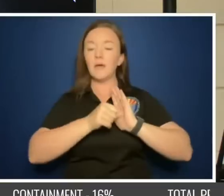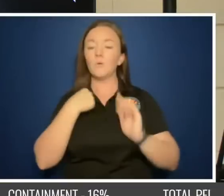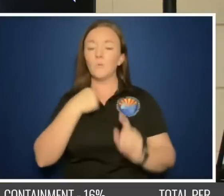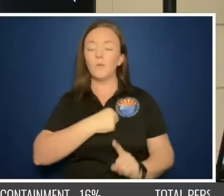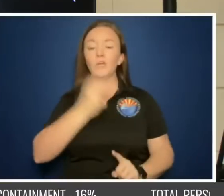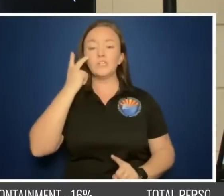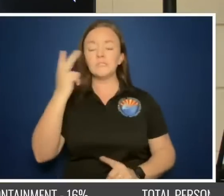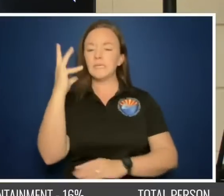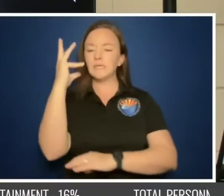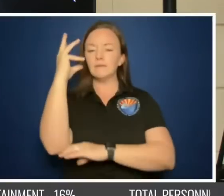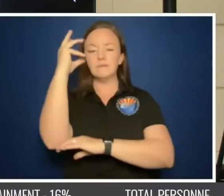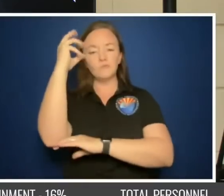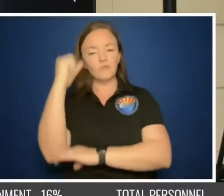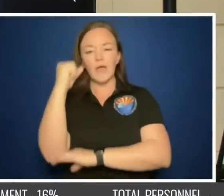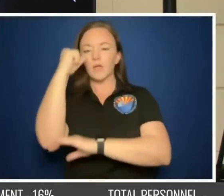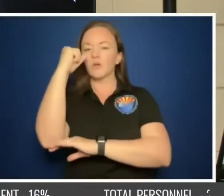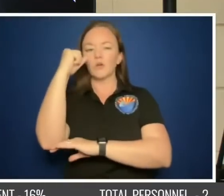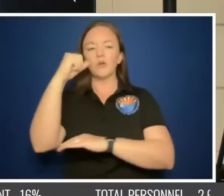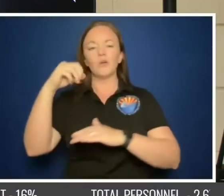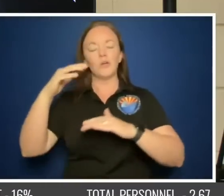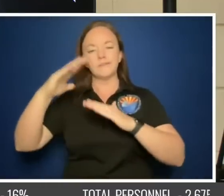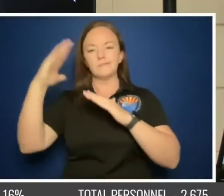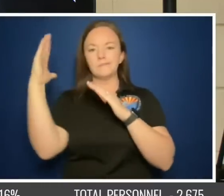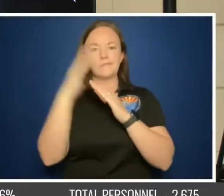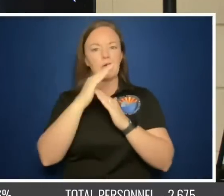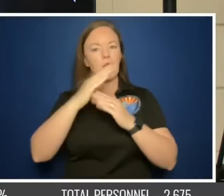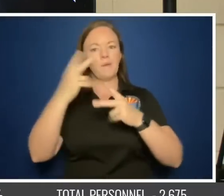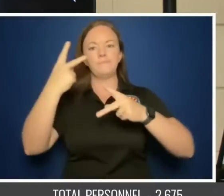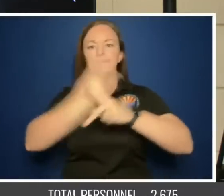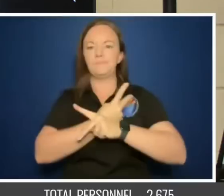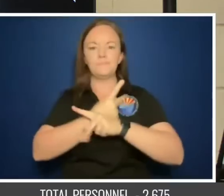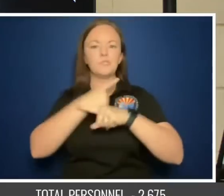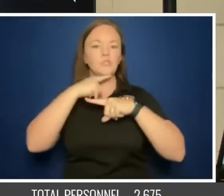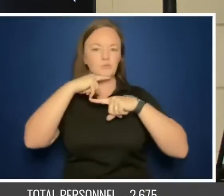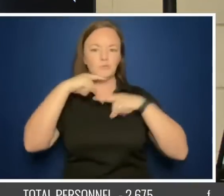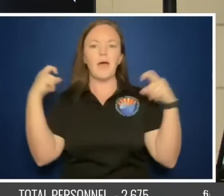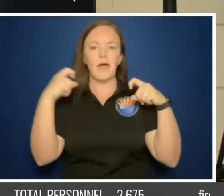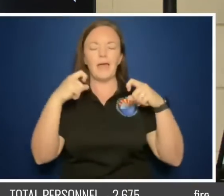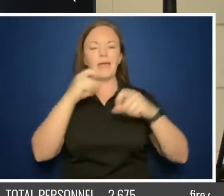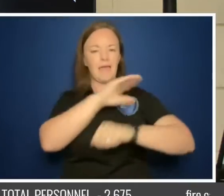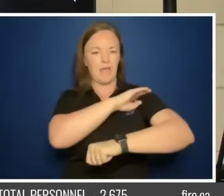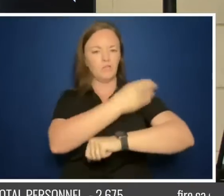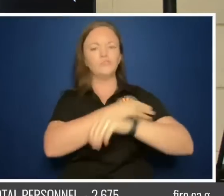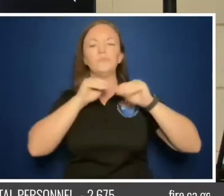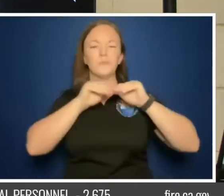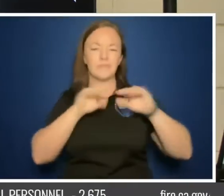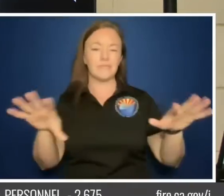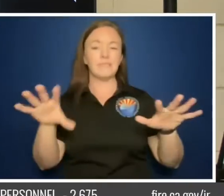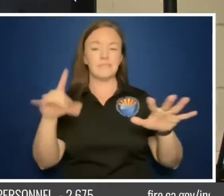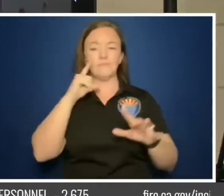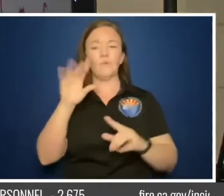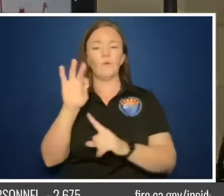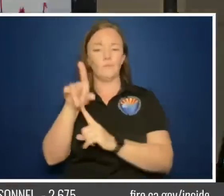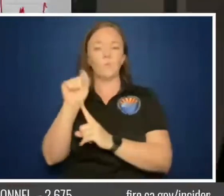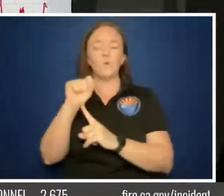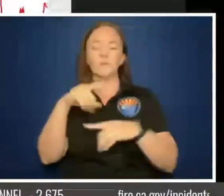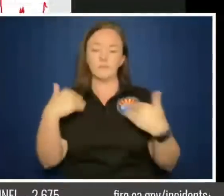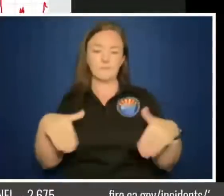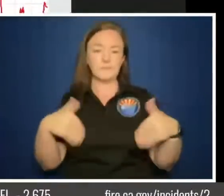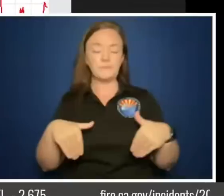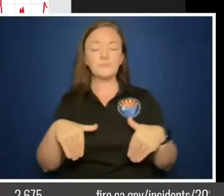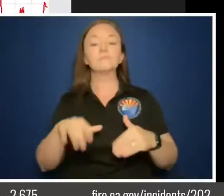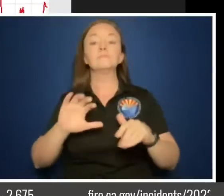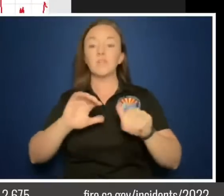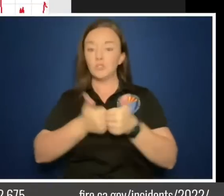historic values in this particular area. So it's presenting a challenge to firefighters, and that is why they're